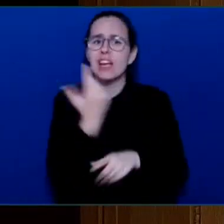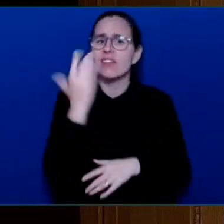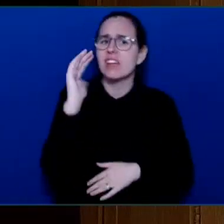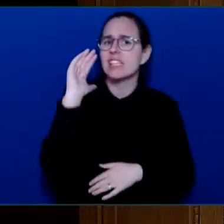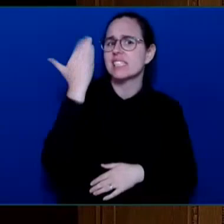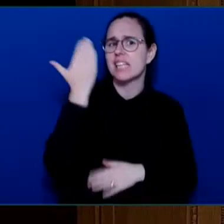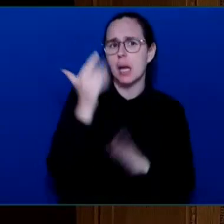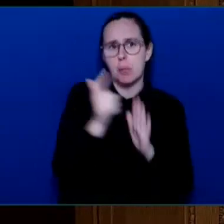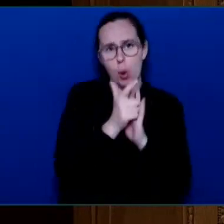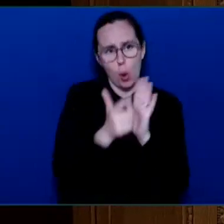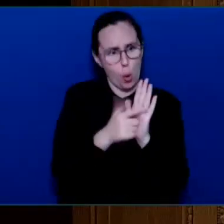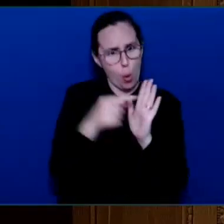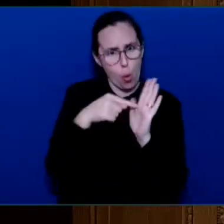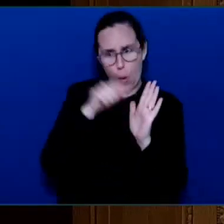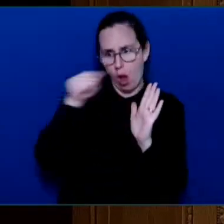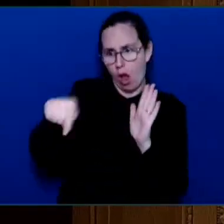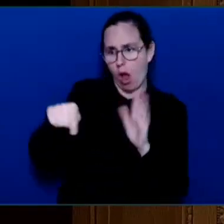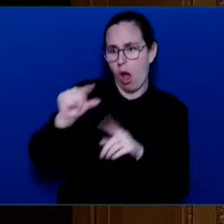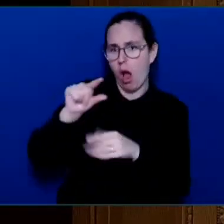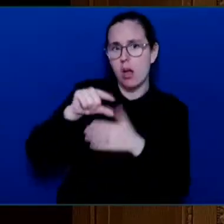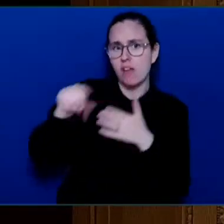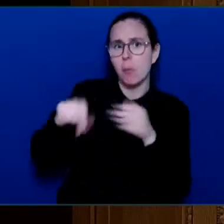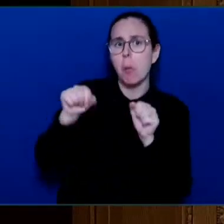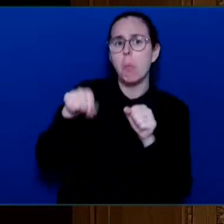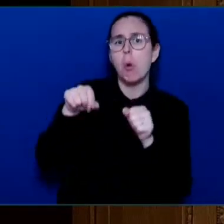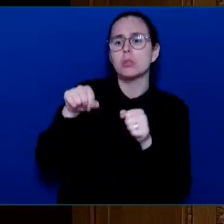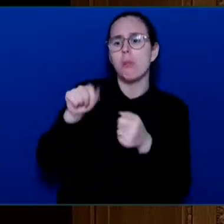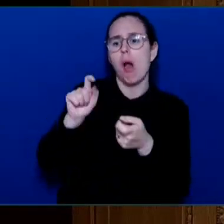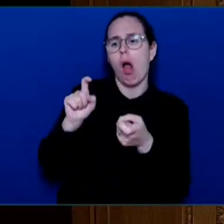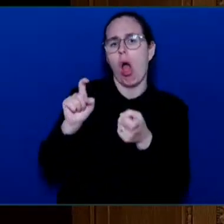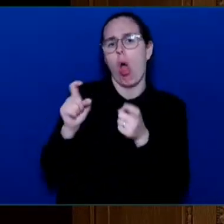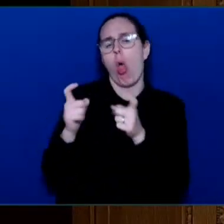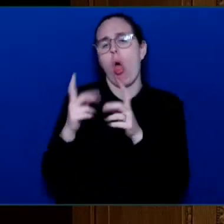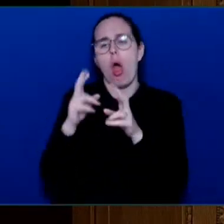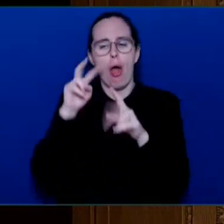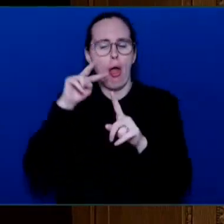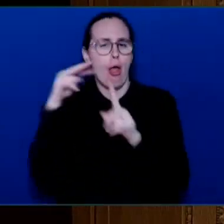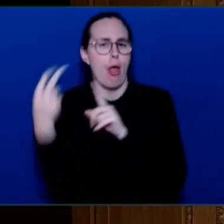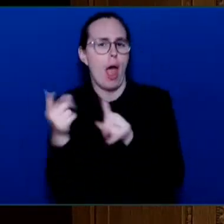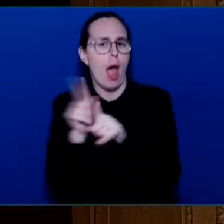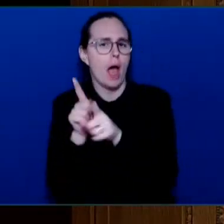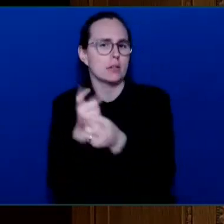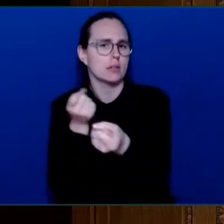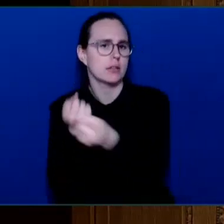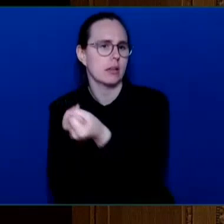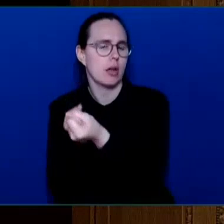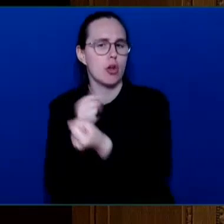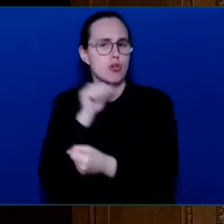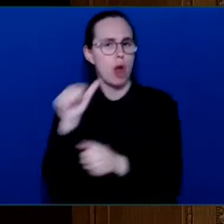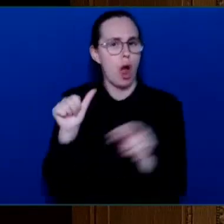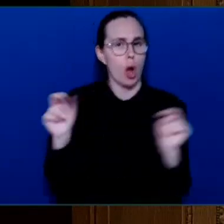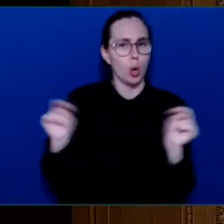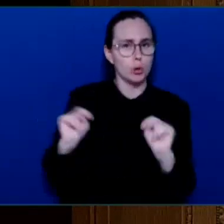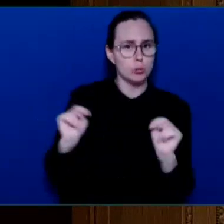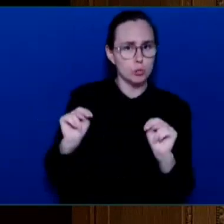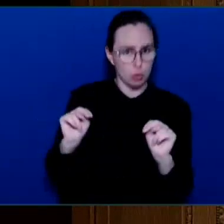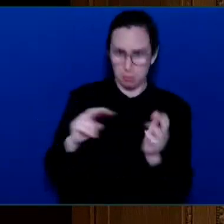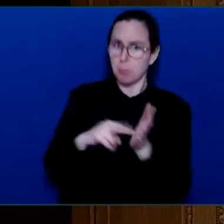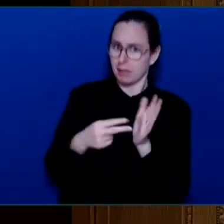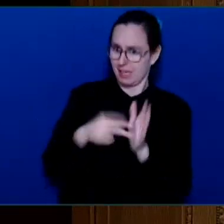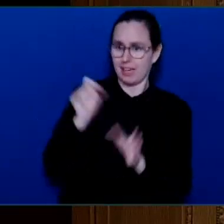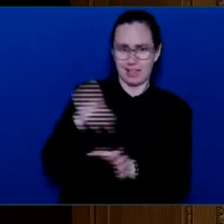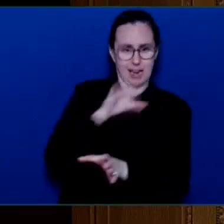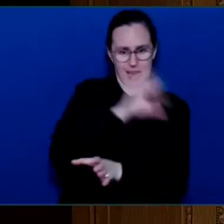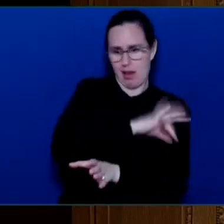she avoid answering that basic fundamental question, she demeans it by suggesting it is somehow inappropriate. Mr. Speaker, third